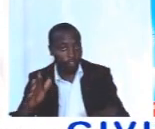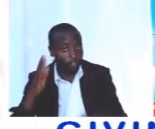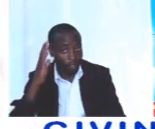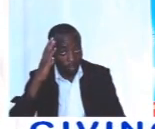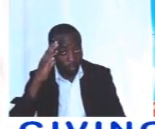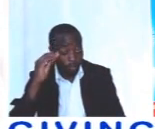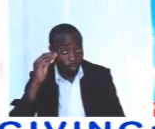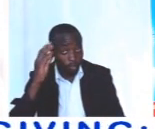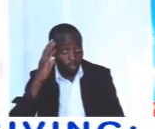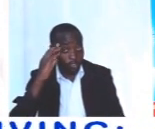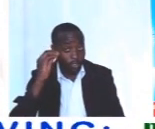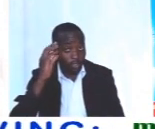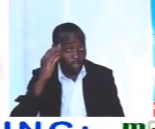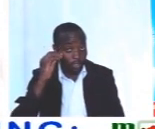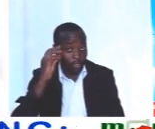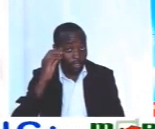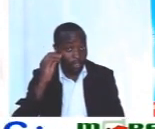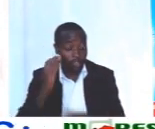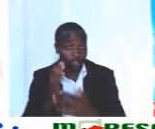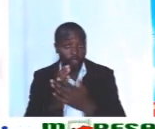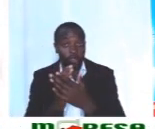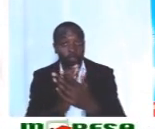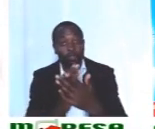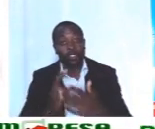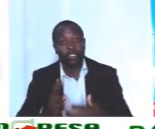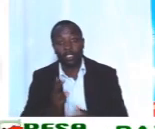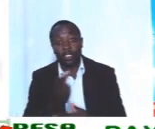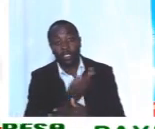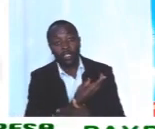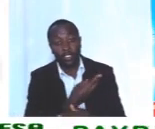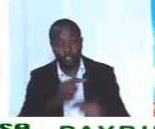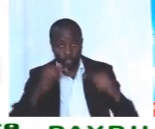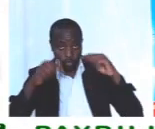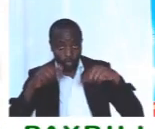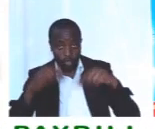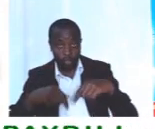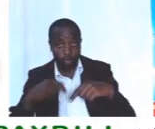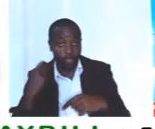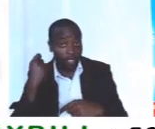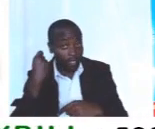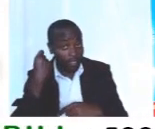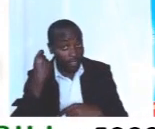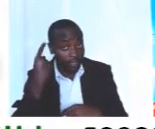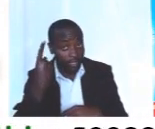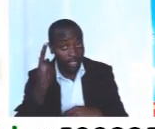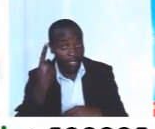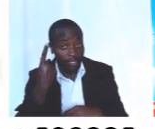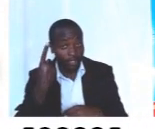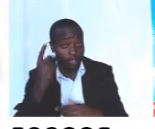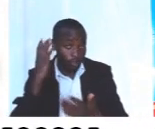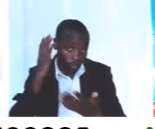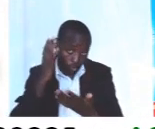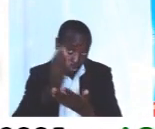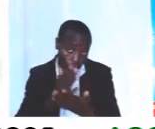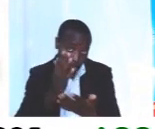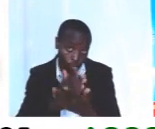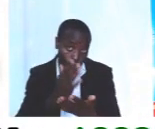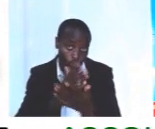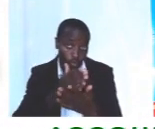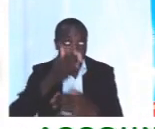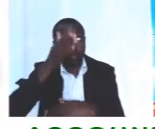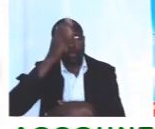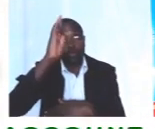as a guide on our topic today so that we understand that the fact that God is